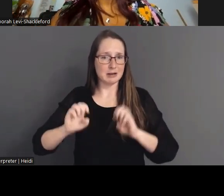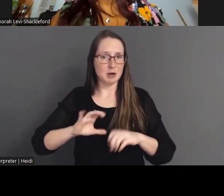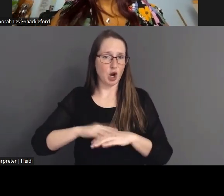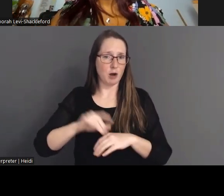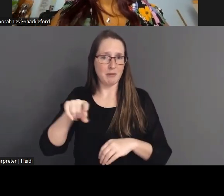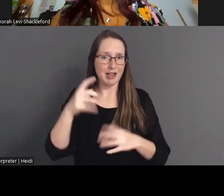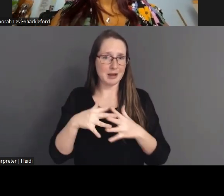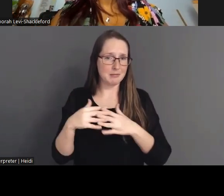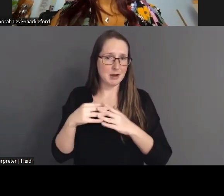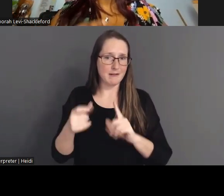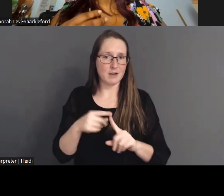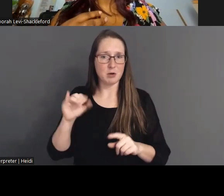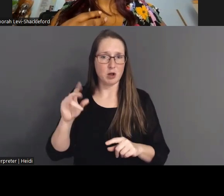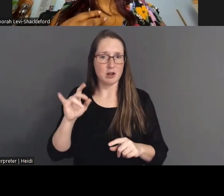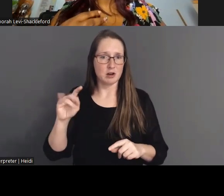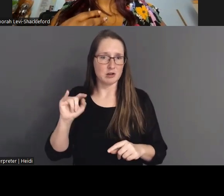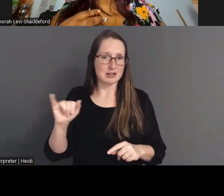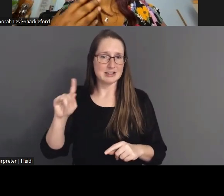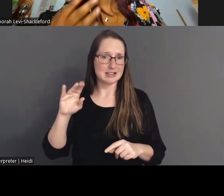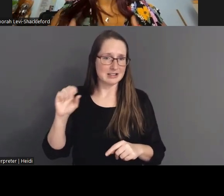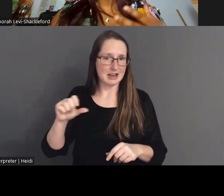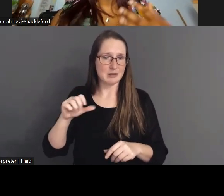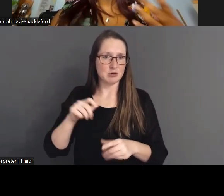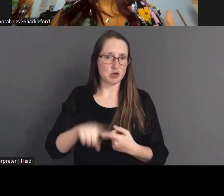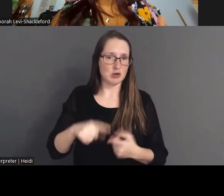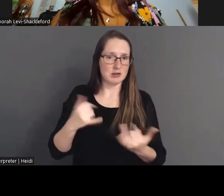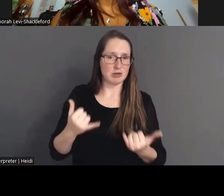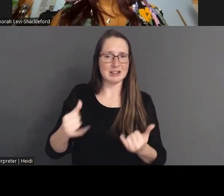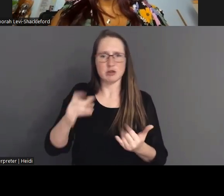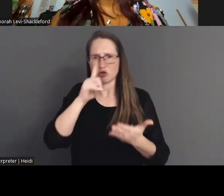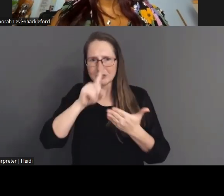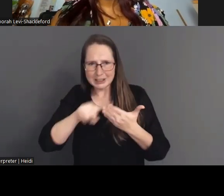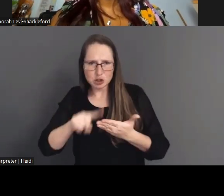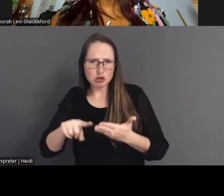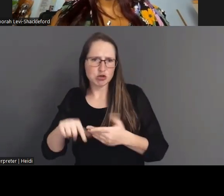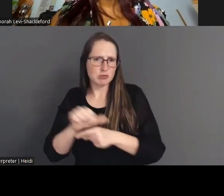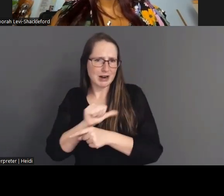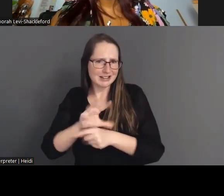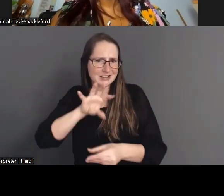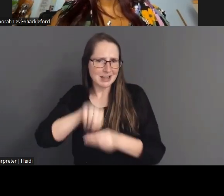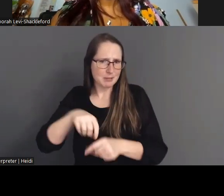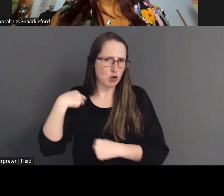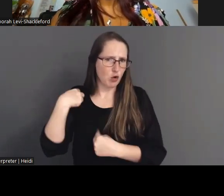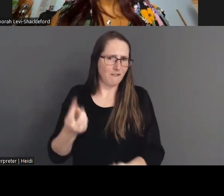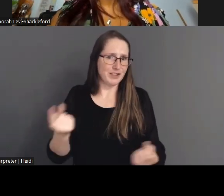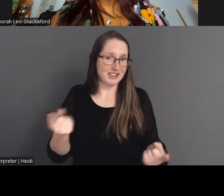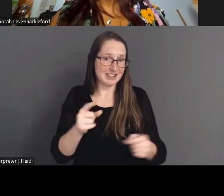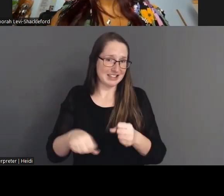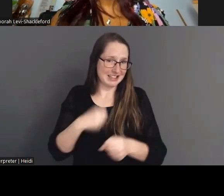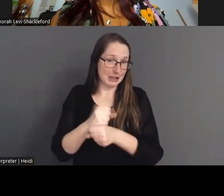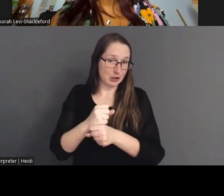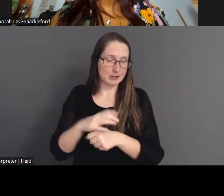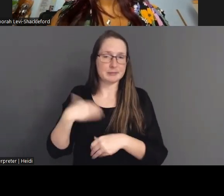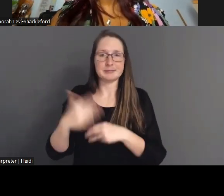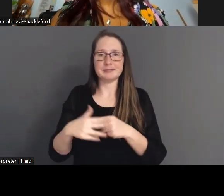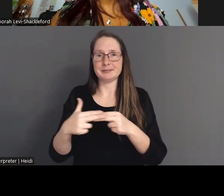medical experimentation and research practices that happened over the years. Next